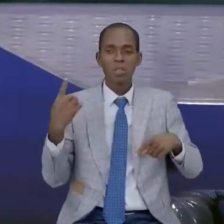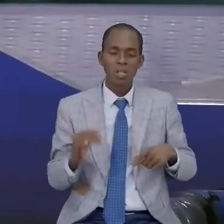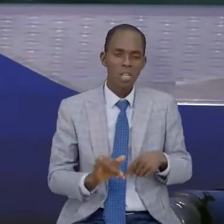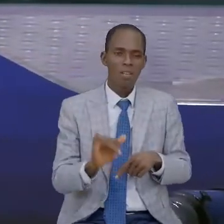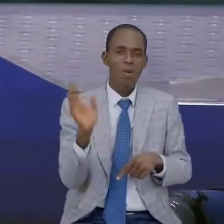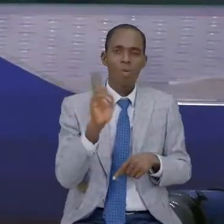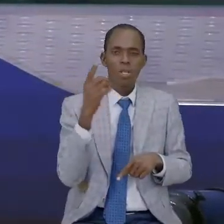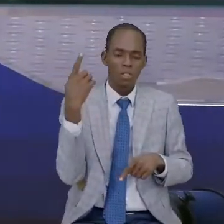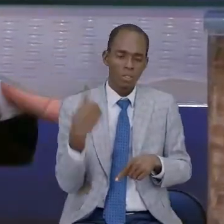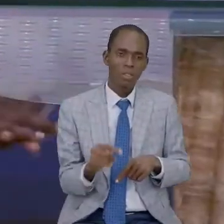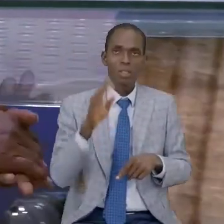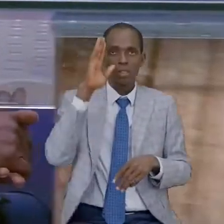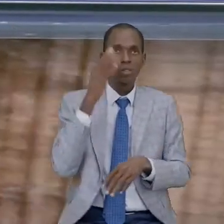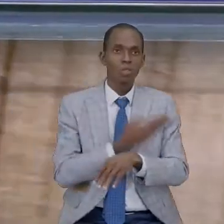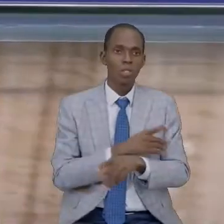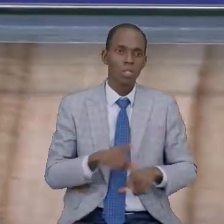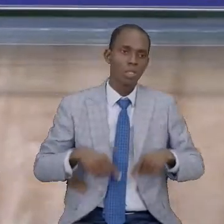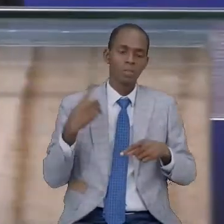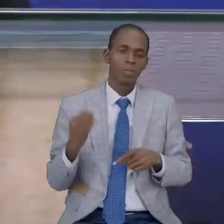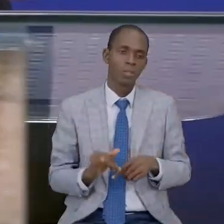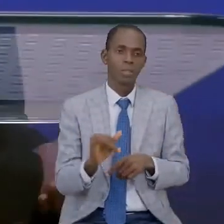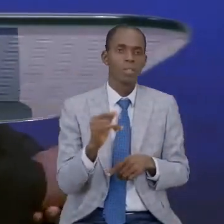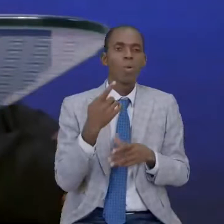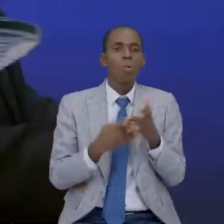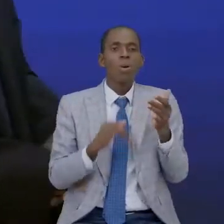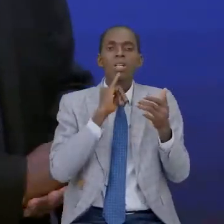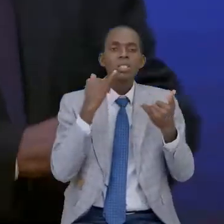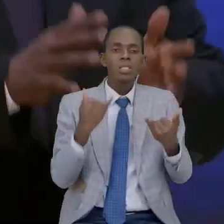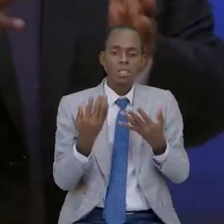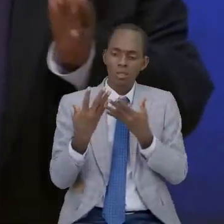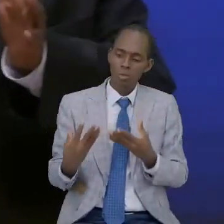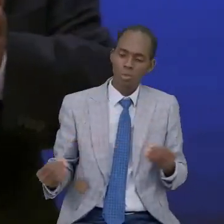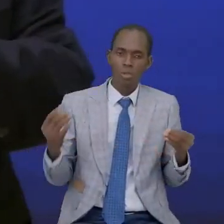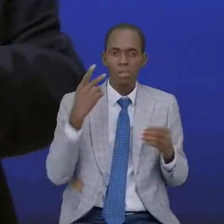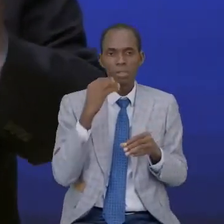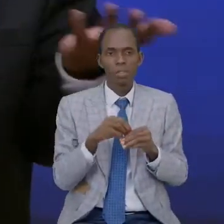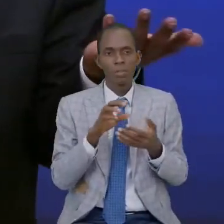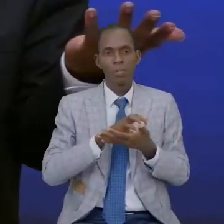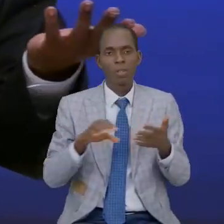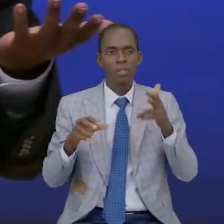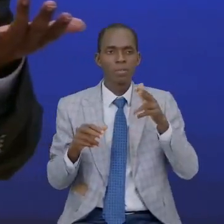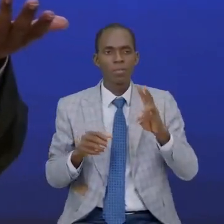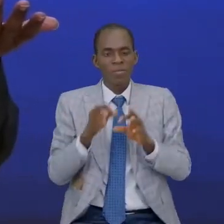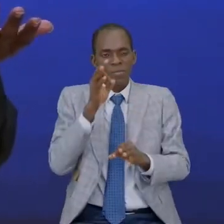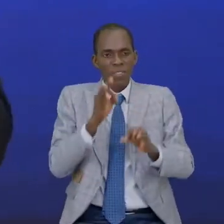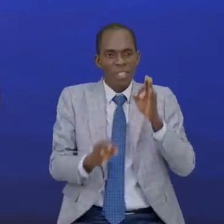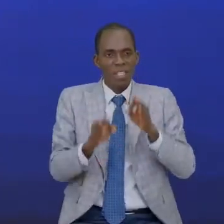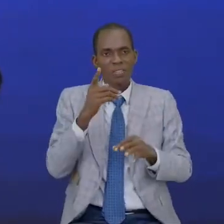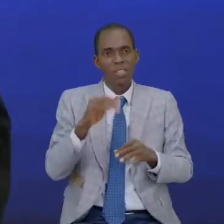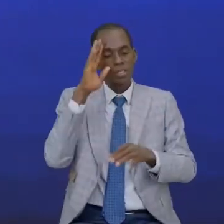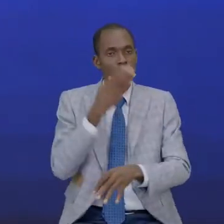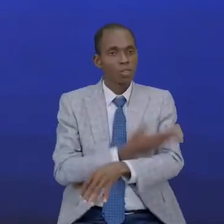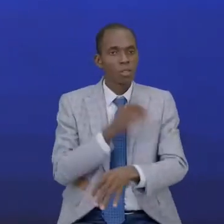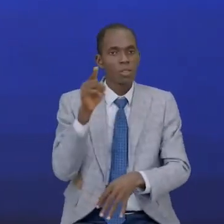Son abides ever. What's the solution? The solution is in verse 36. If the Son